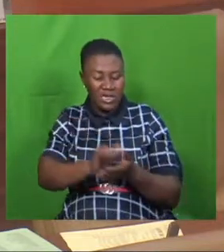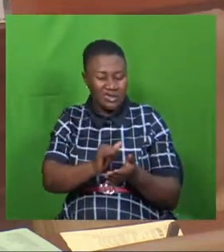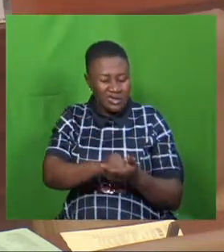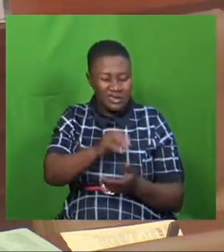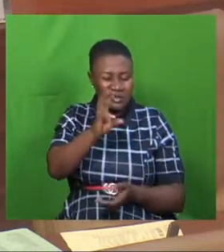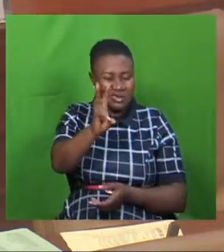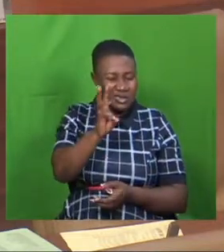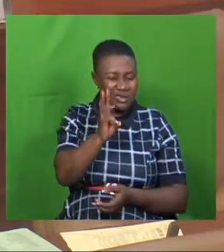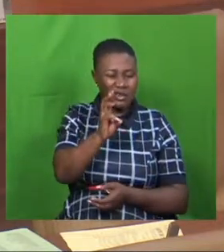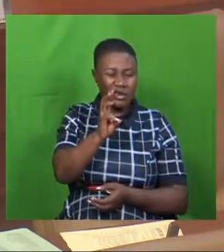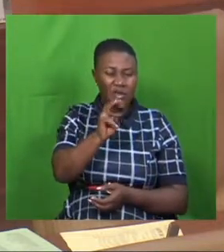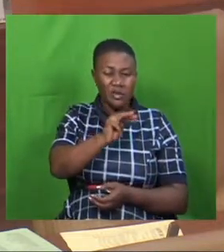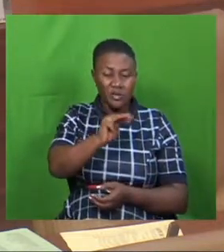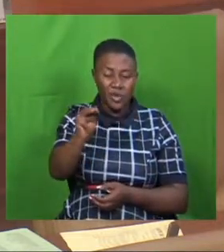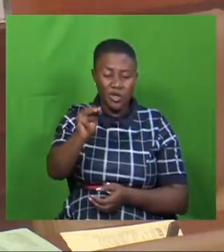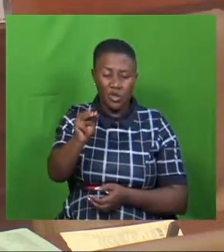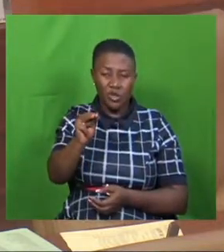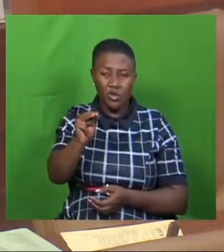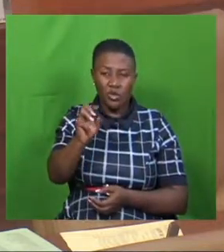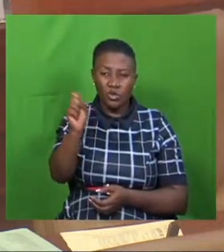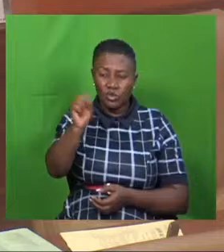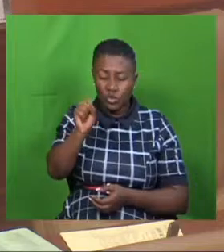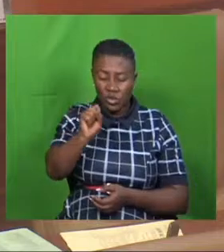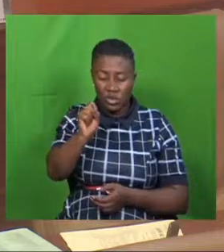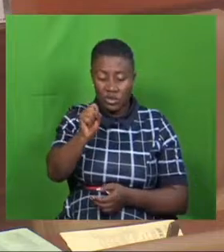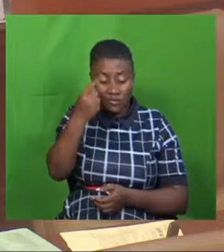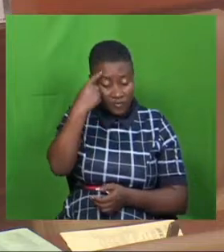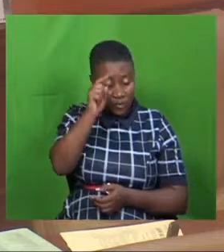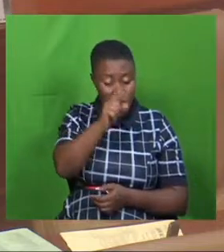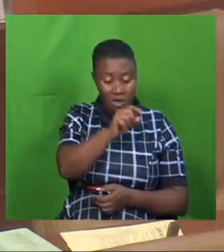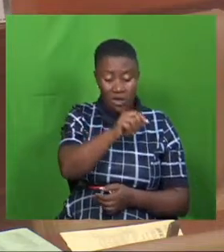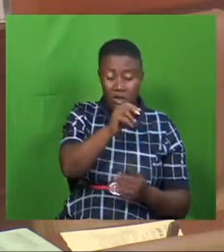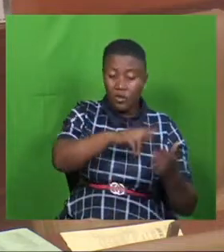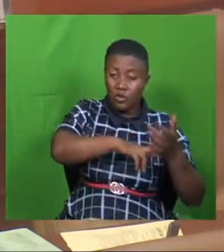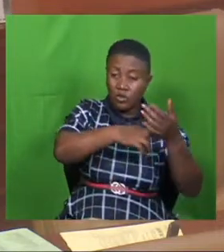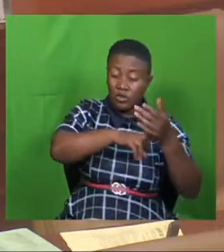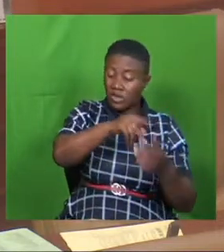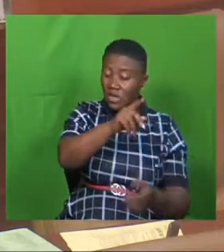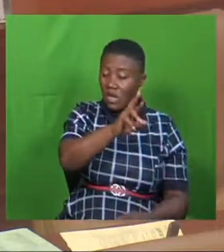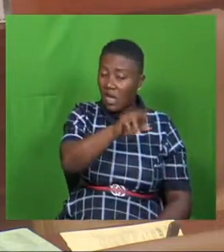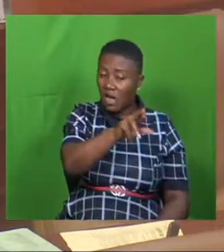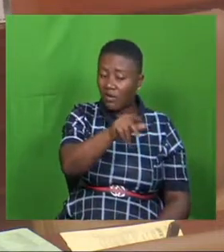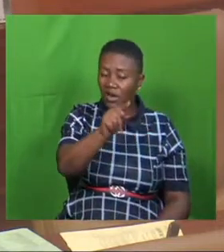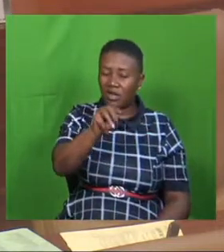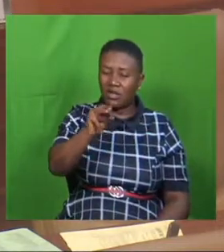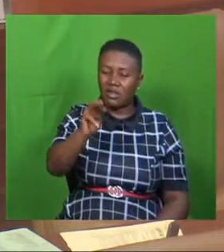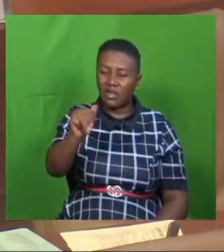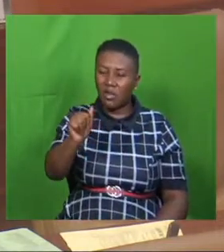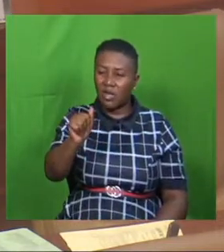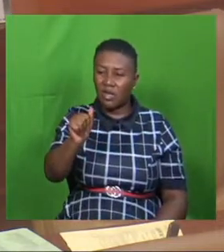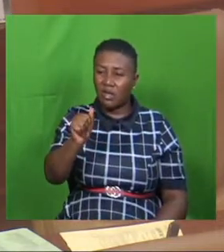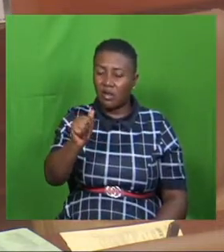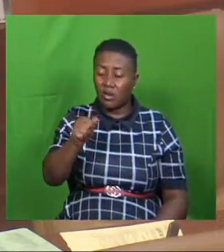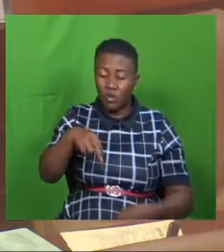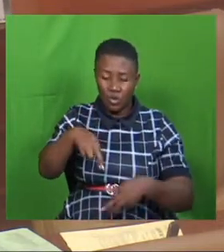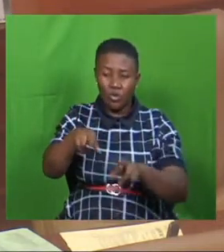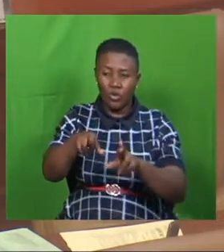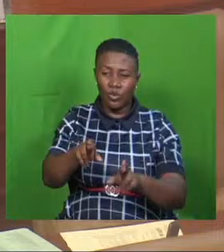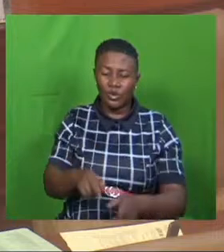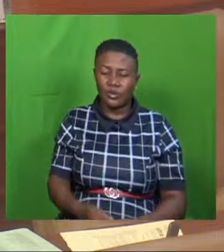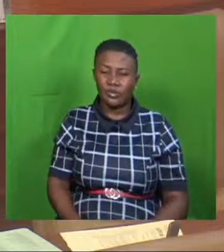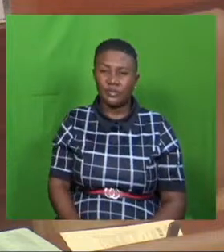million for Accra Tema motorway from this report to give us comfort that this side of the House is not approving anything that is